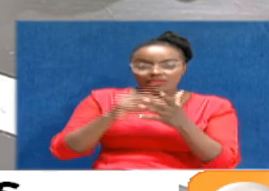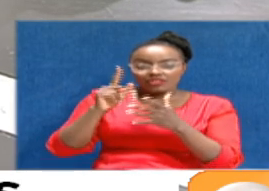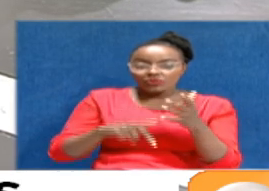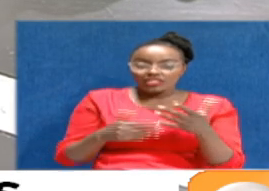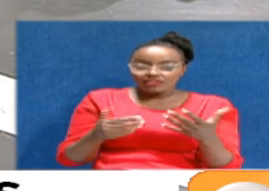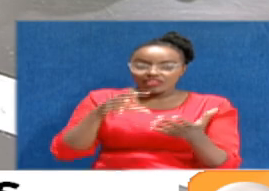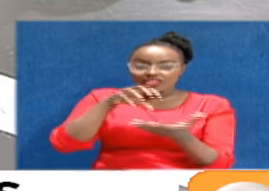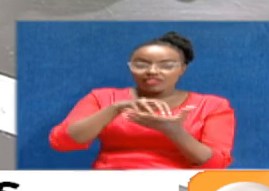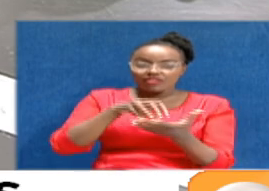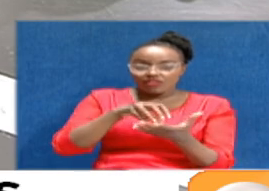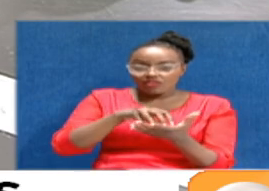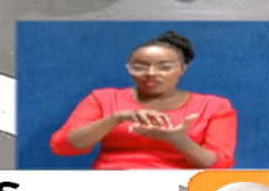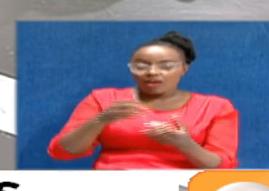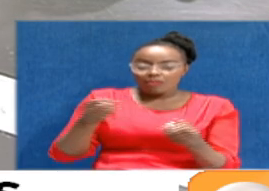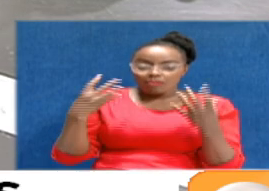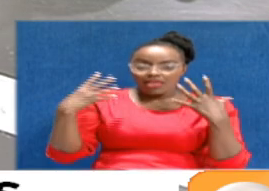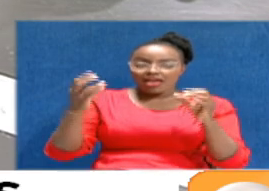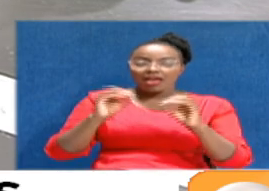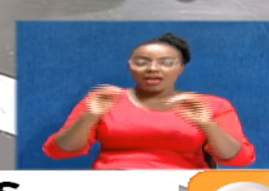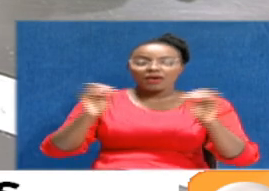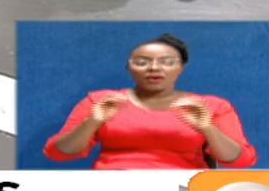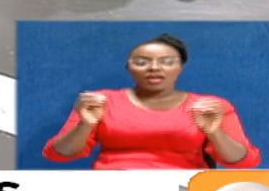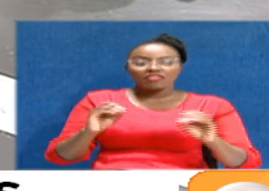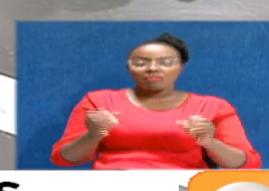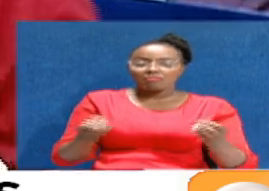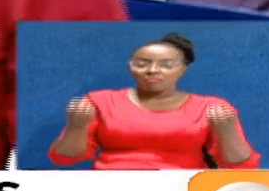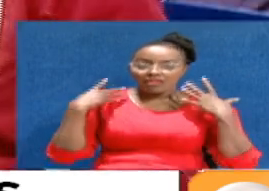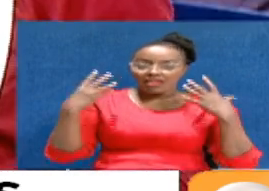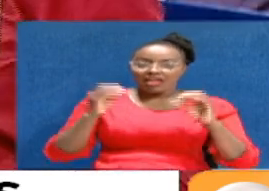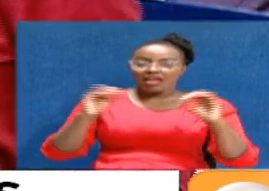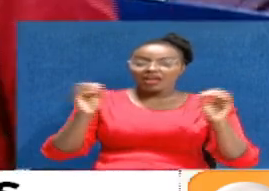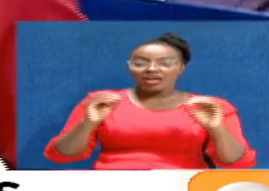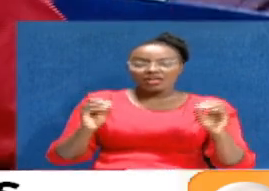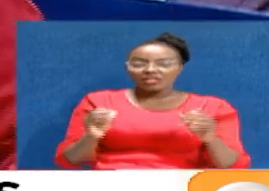in this context. Katika muktadha huu.